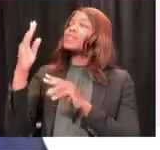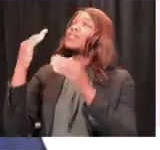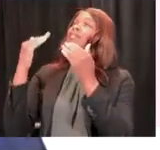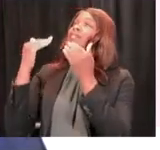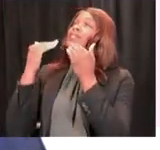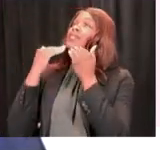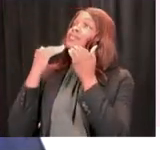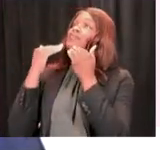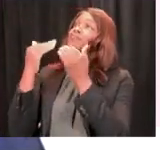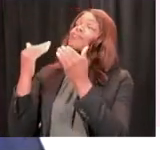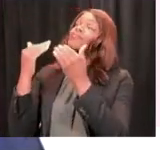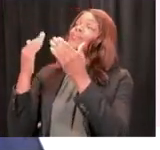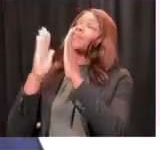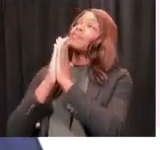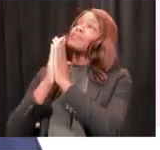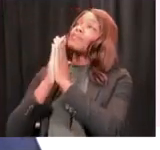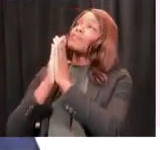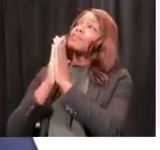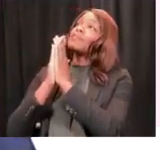help me to repack some things.